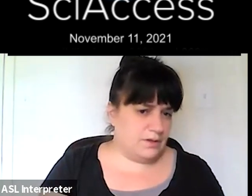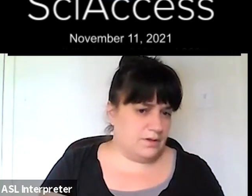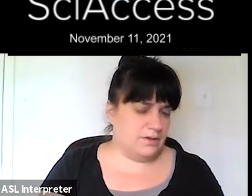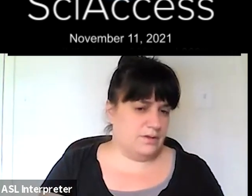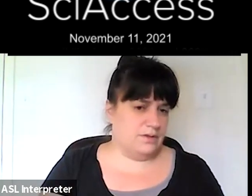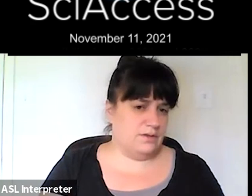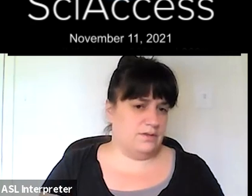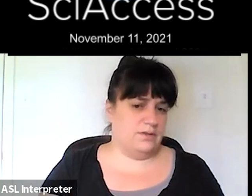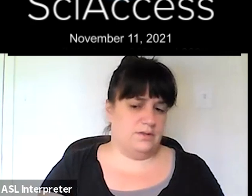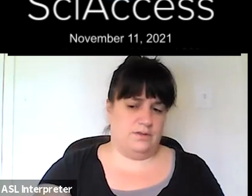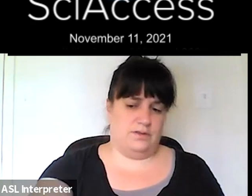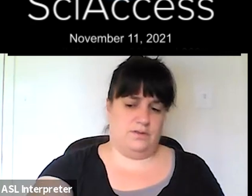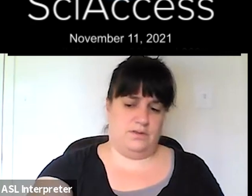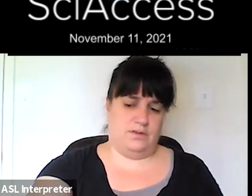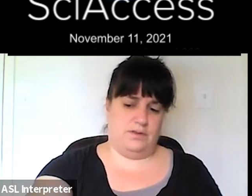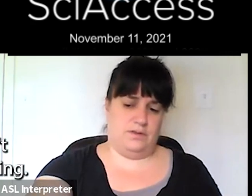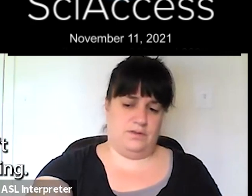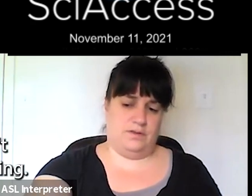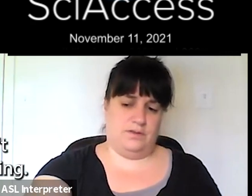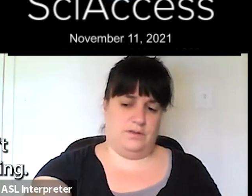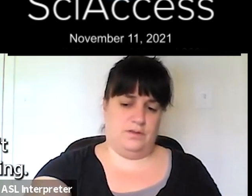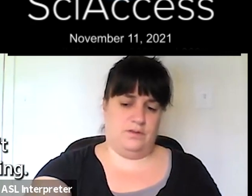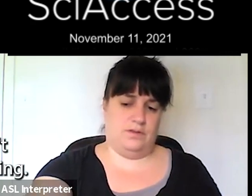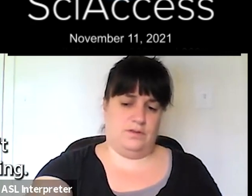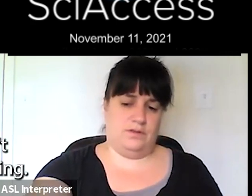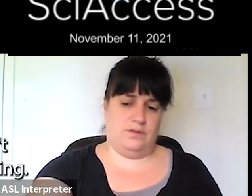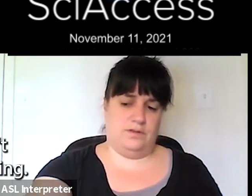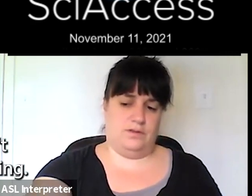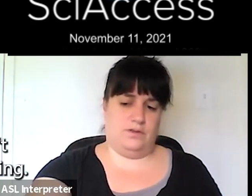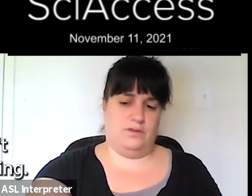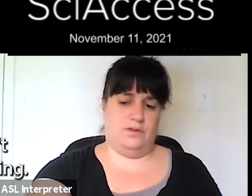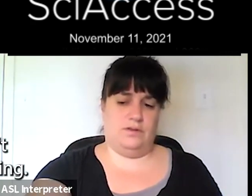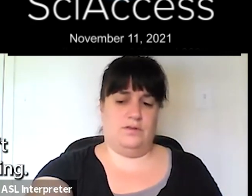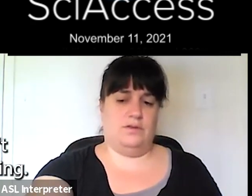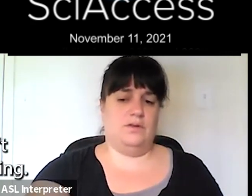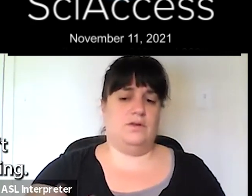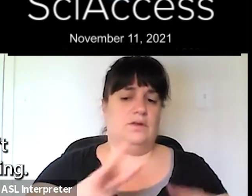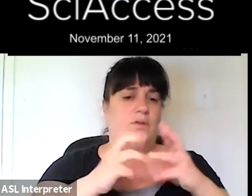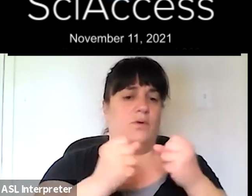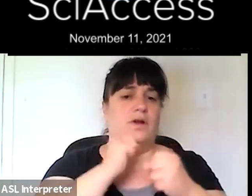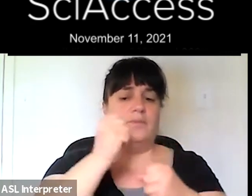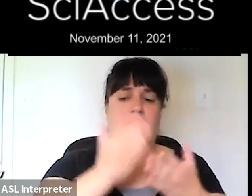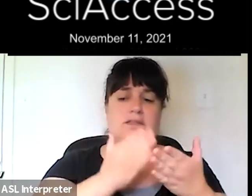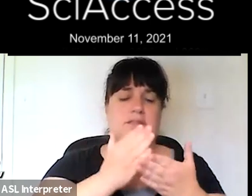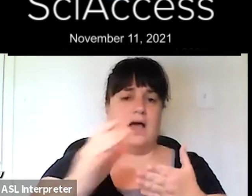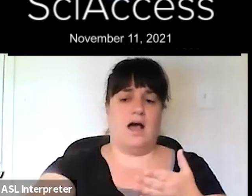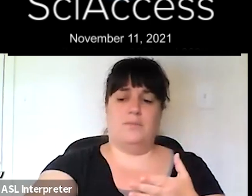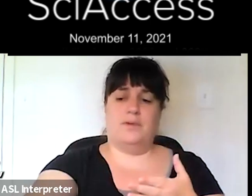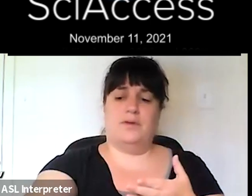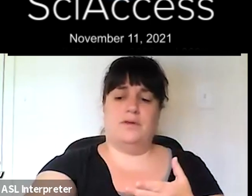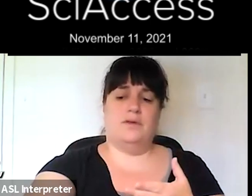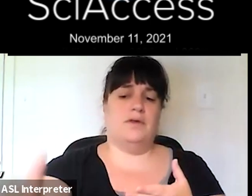So, in the beginning, as I mentioned, our workshops didn't stop at the end of the NASA funding.